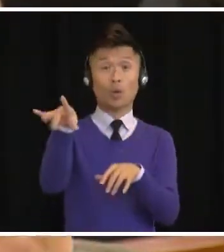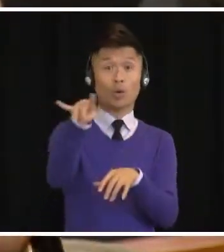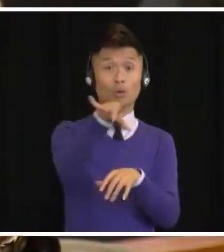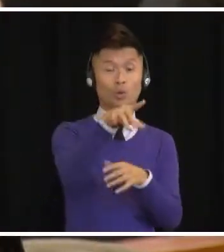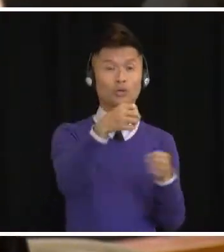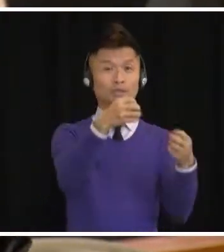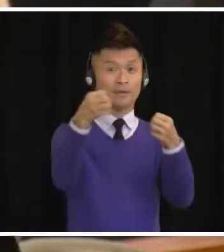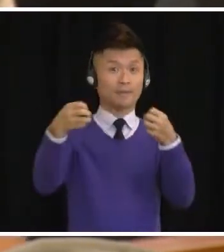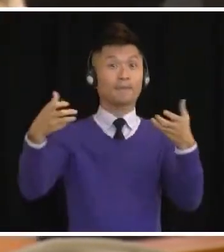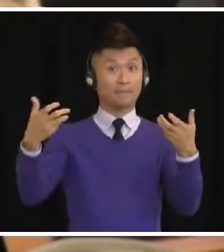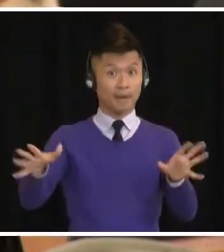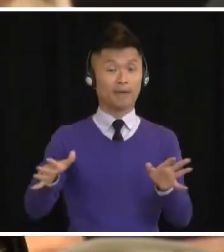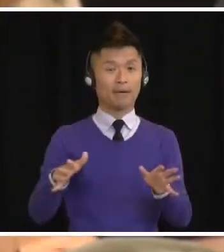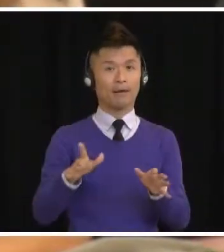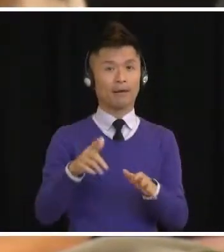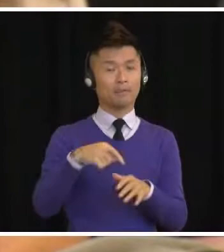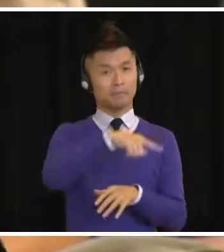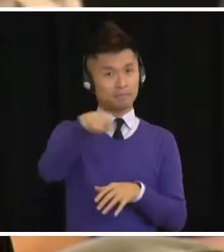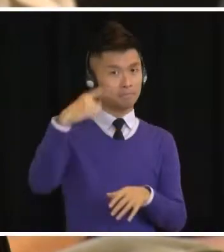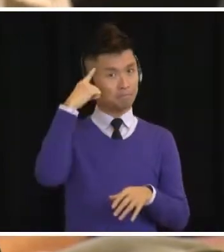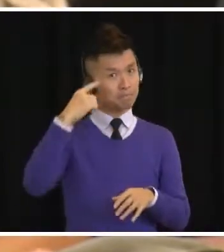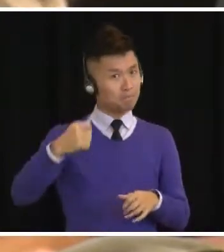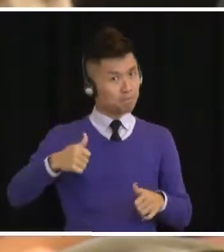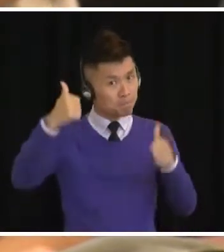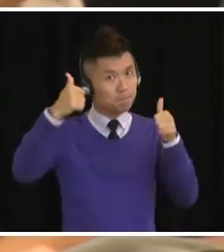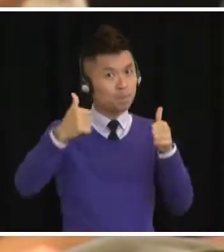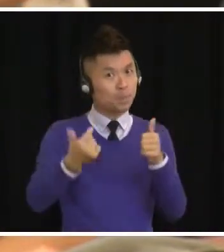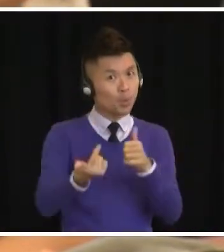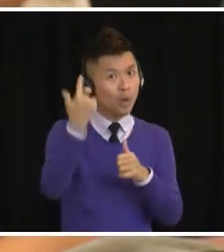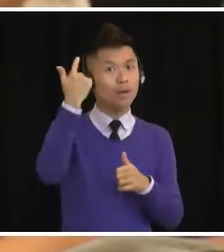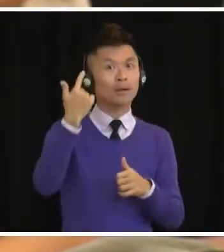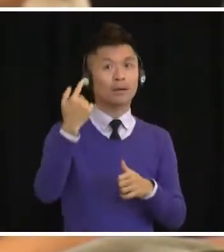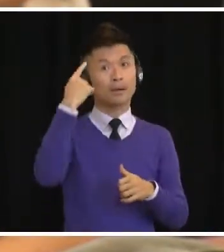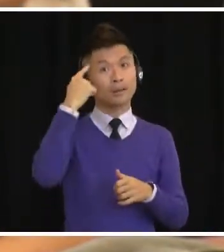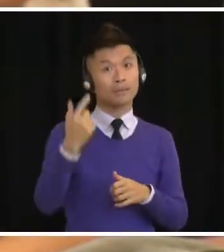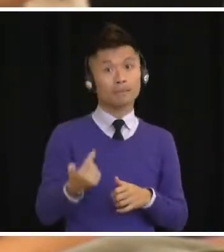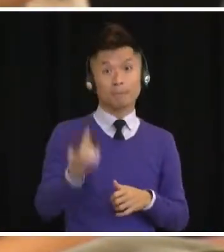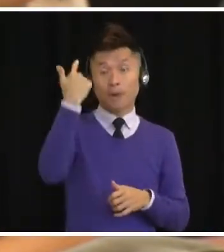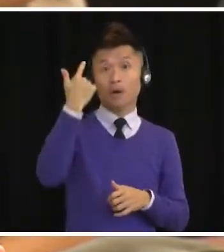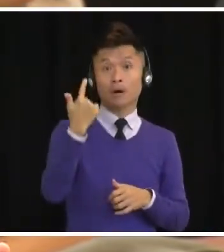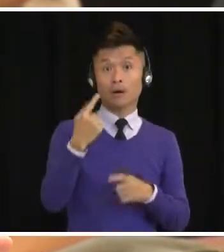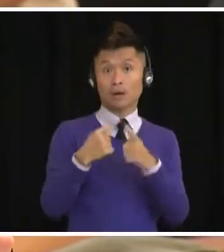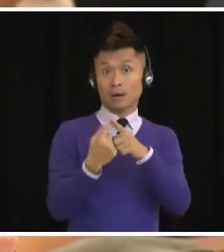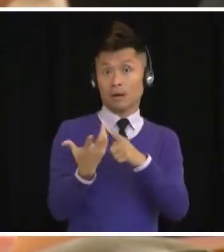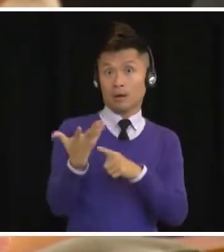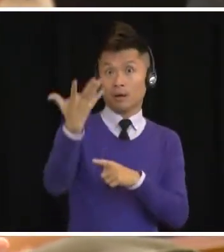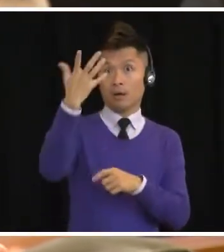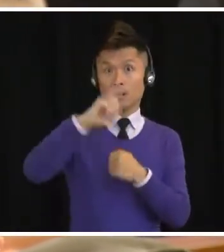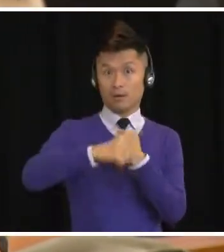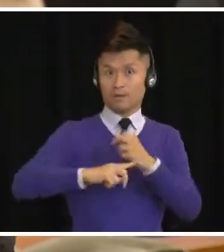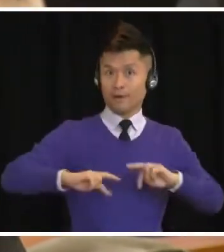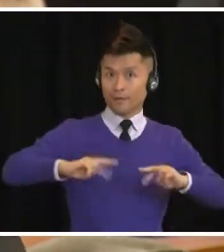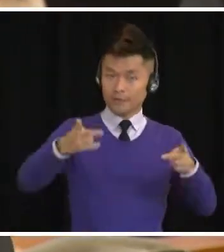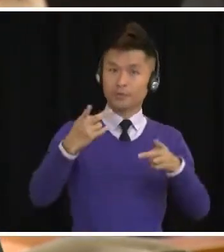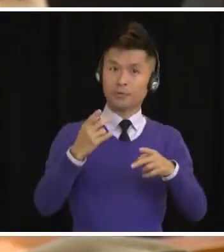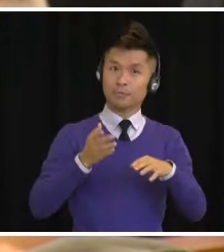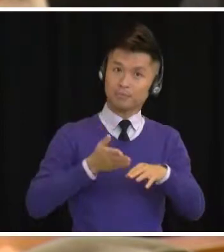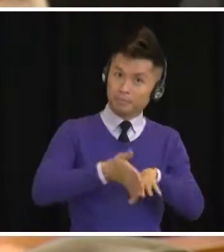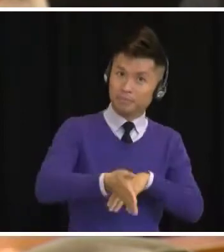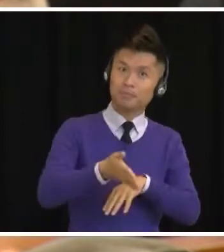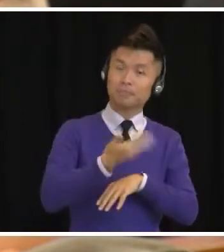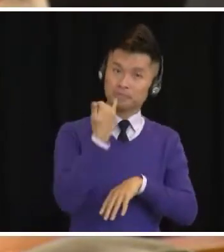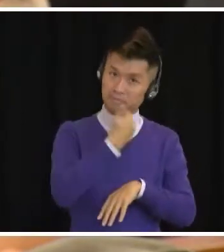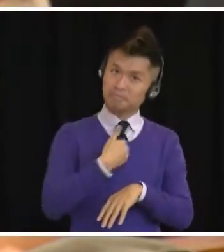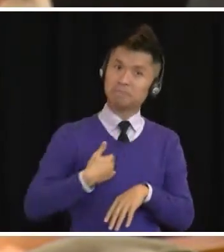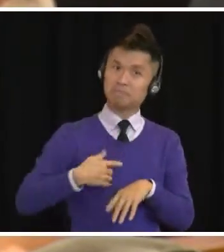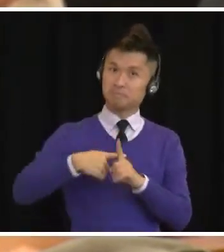this bill will be more likely to be passed. if there's a higher consensus, I think the chances